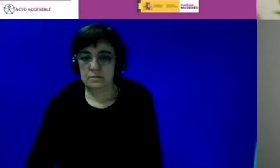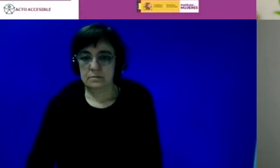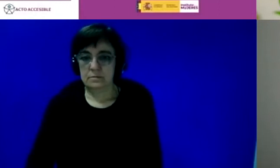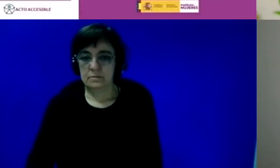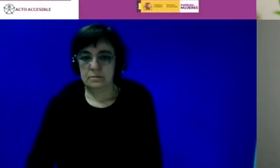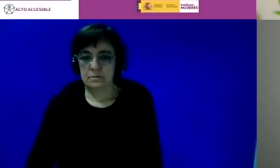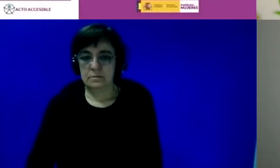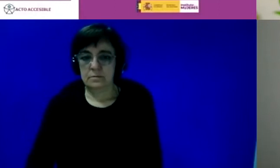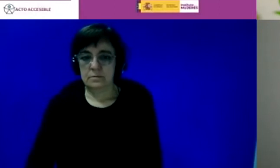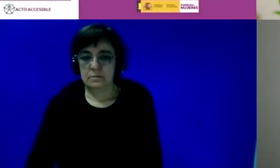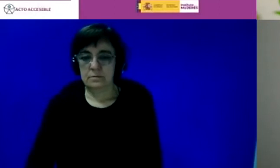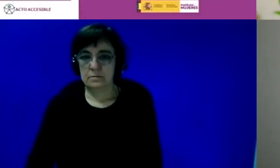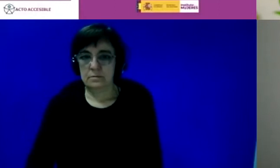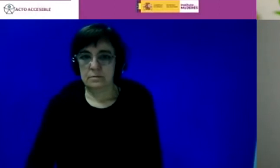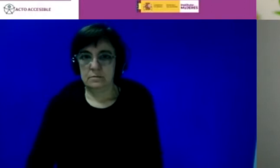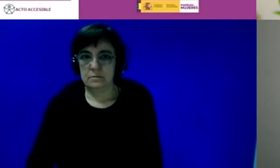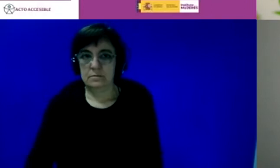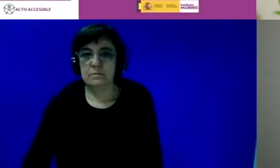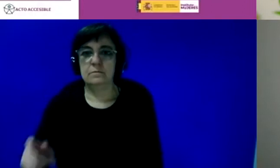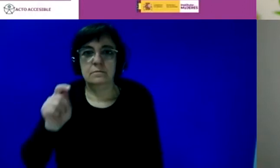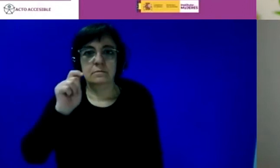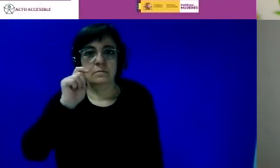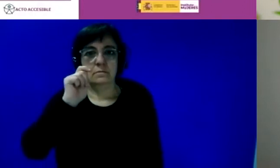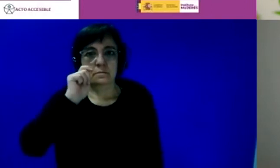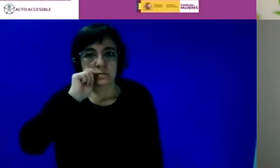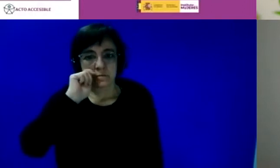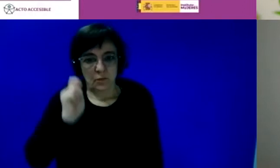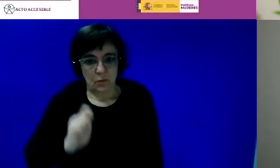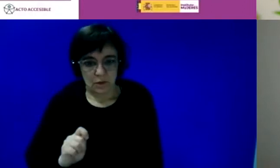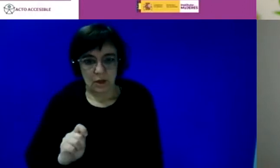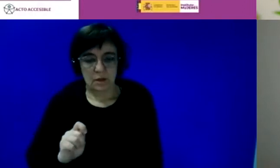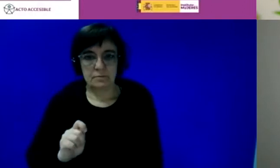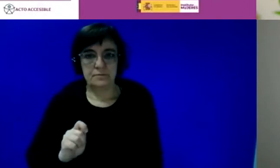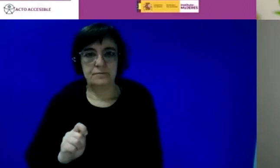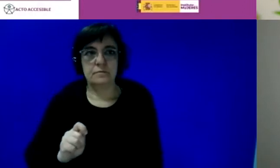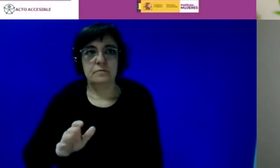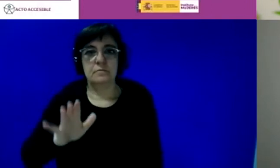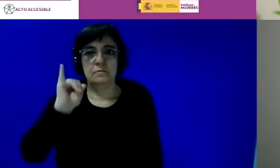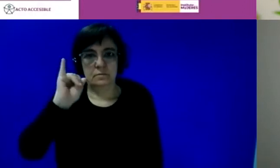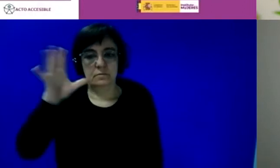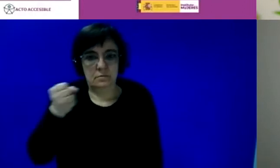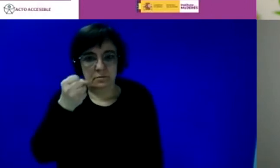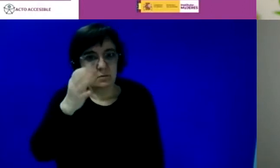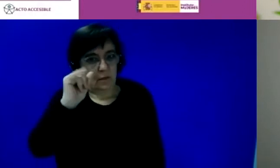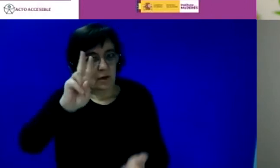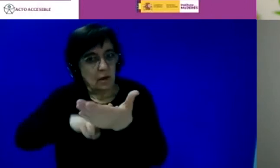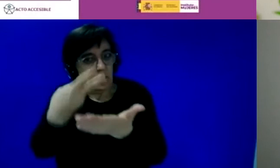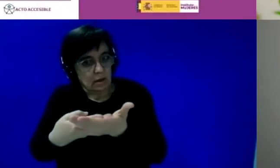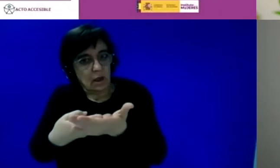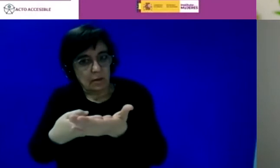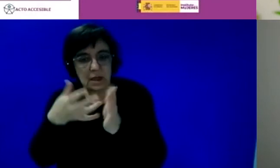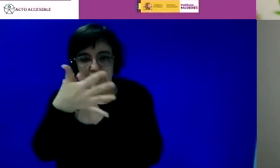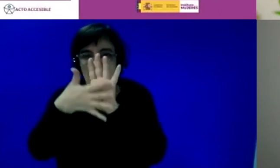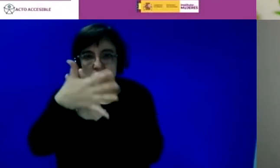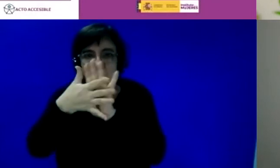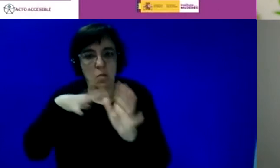we have different applications. We have sign language interpreters, and it is possible to connect with these sign language interpreters, and they are